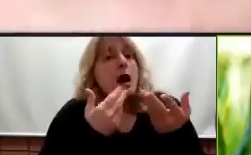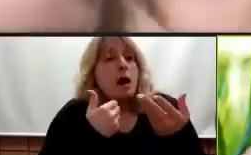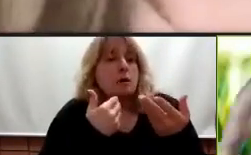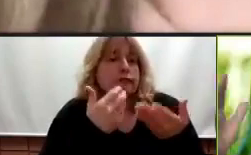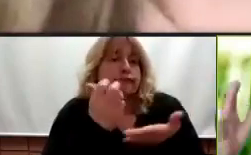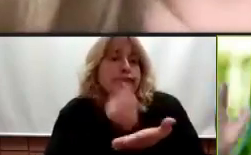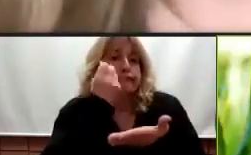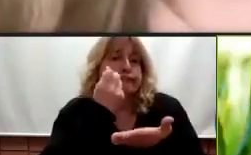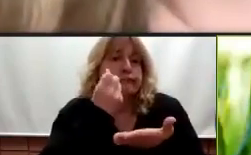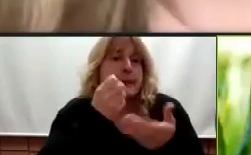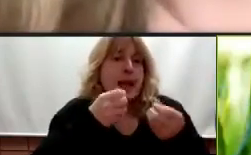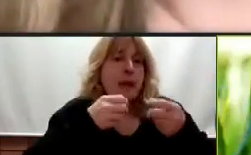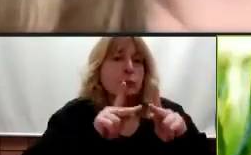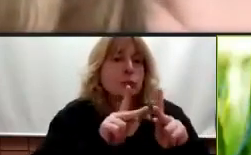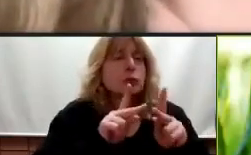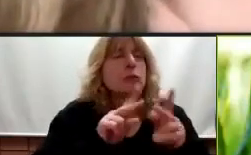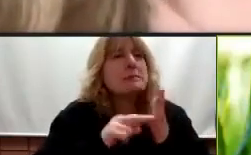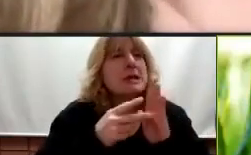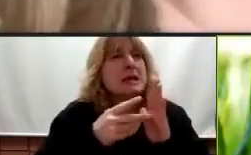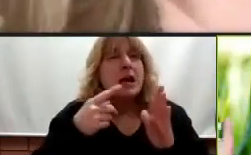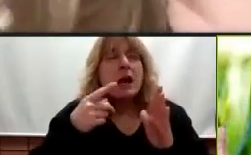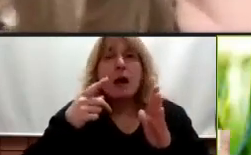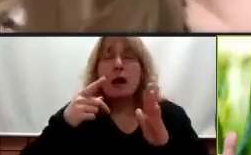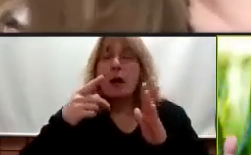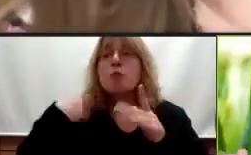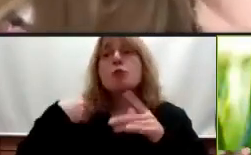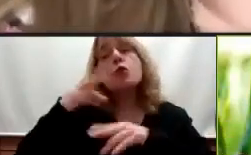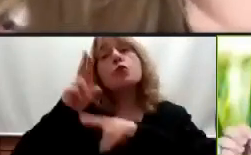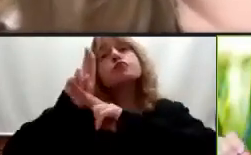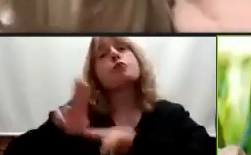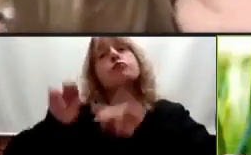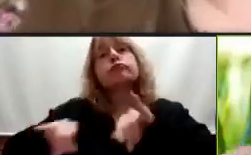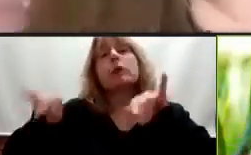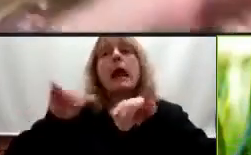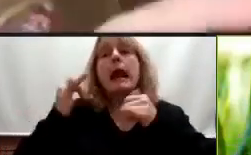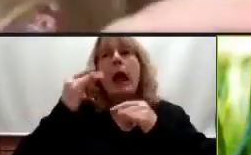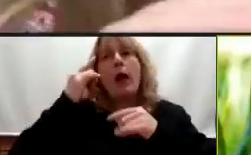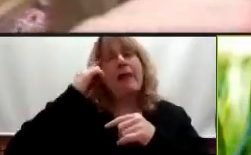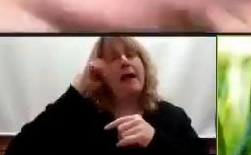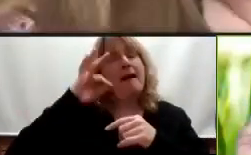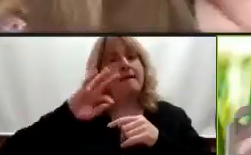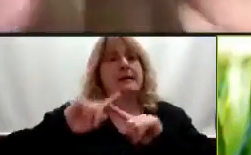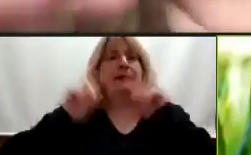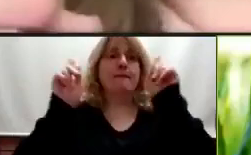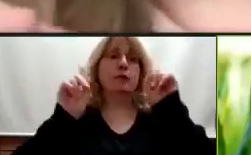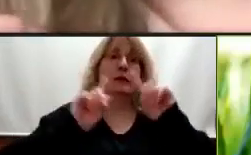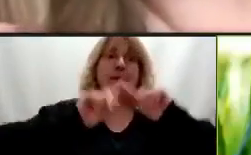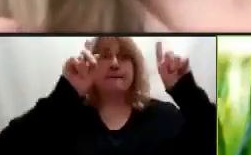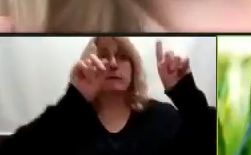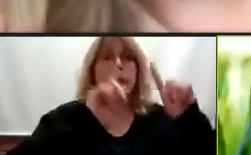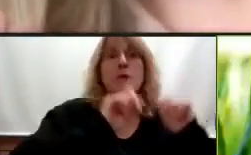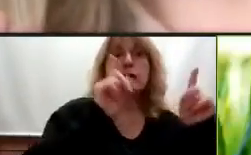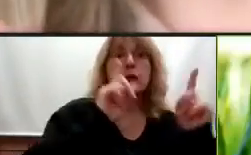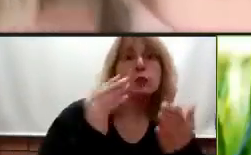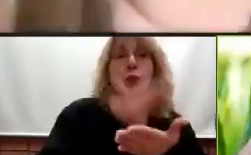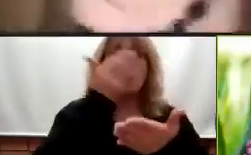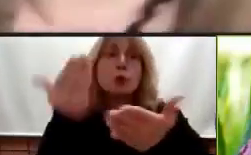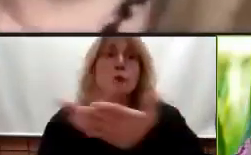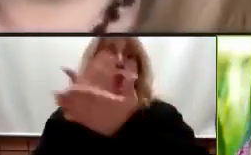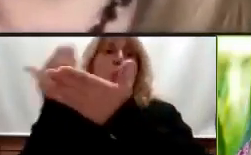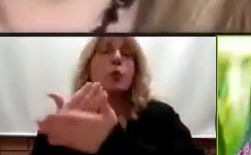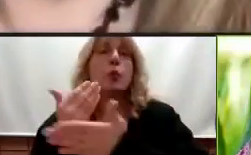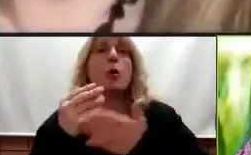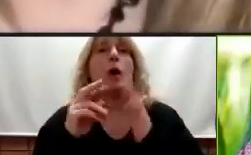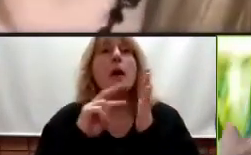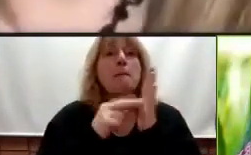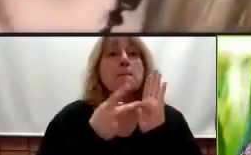really can think outside of the box of education. And I don't think that we should chuck all the things that we've done to go